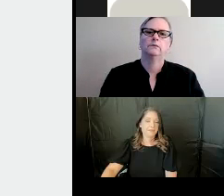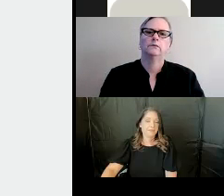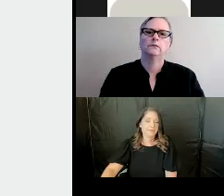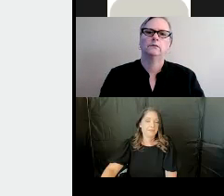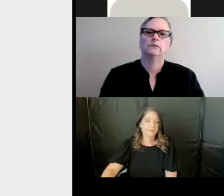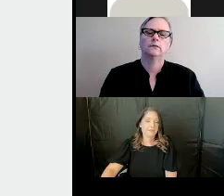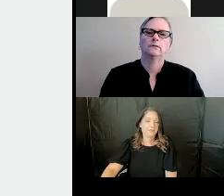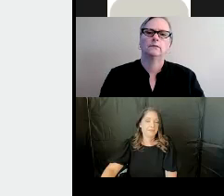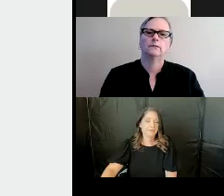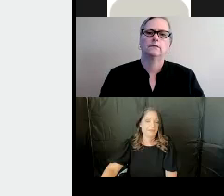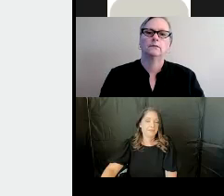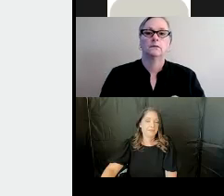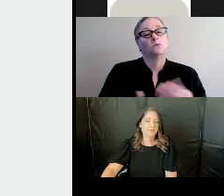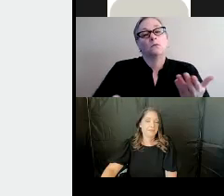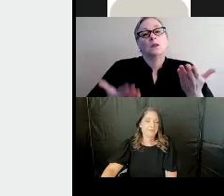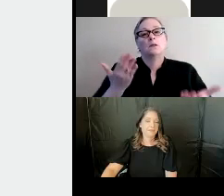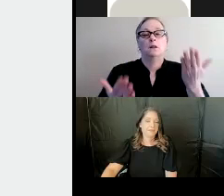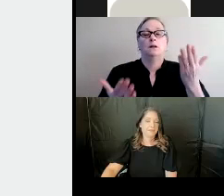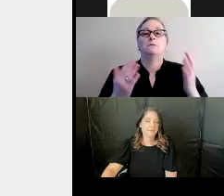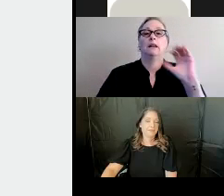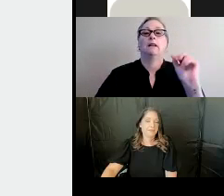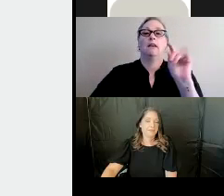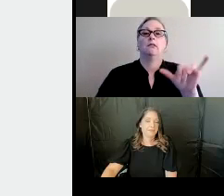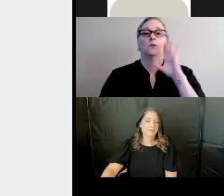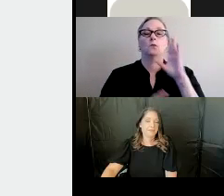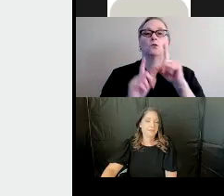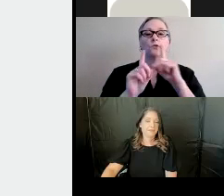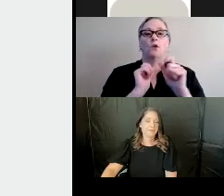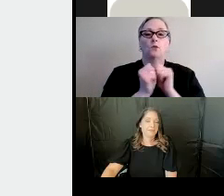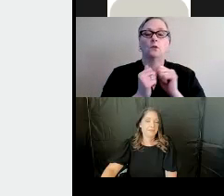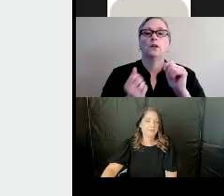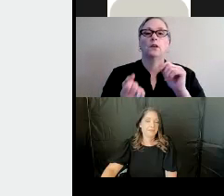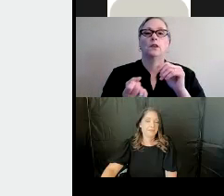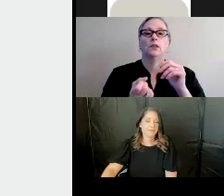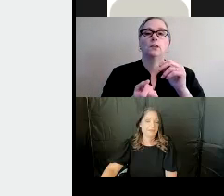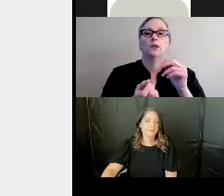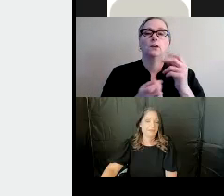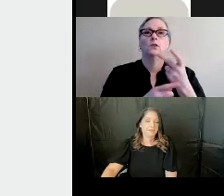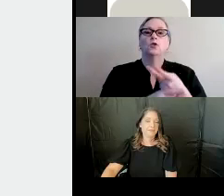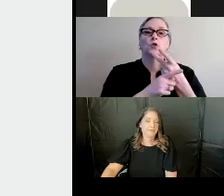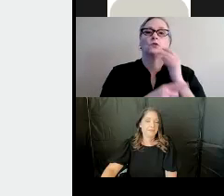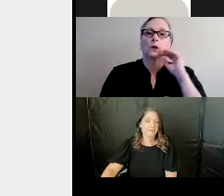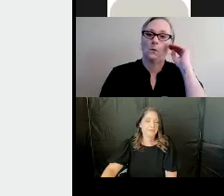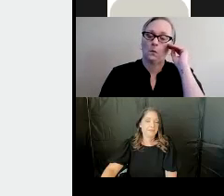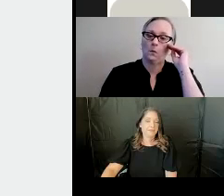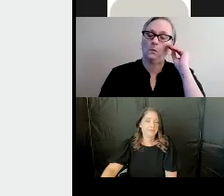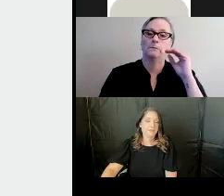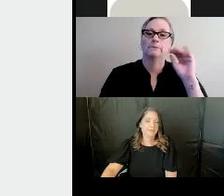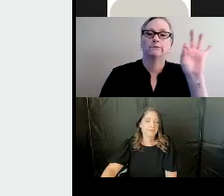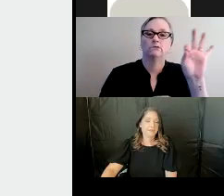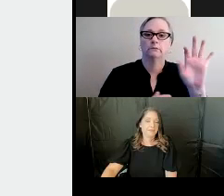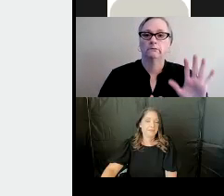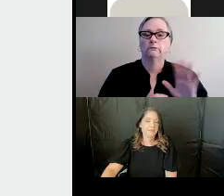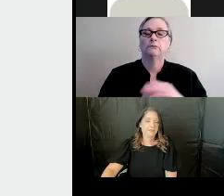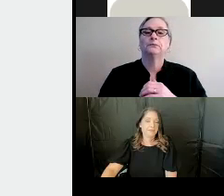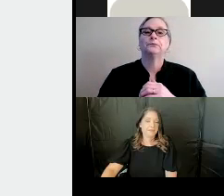But let's say that Kathy talks to the nursing home chaplain about Thomas' situation. She tells the chaplain that she is worried